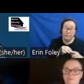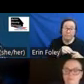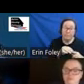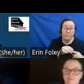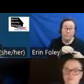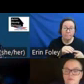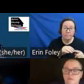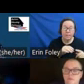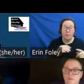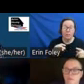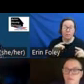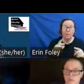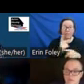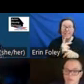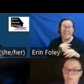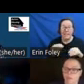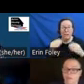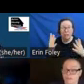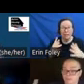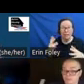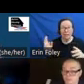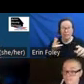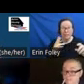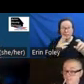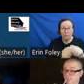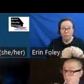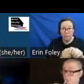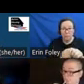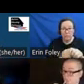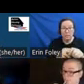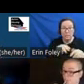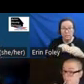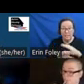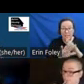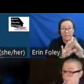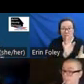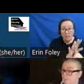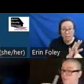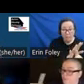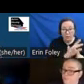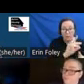disability, Department of Labor said that was an employment relationship. And this other thing came into play.